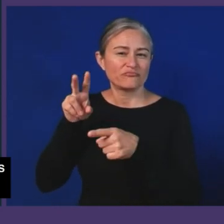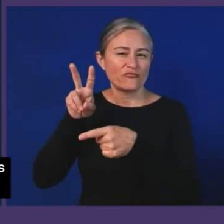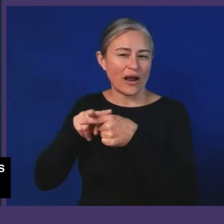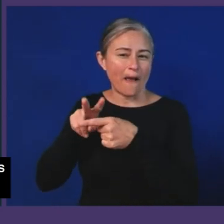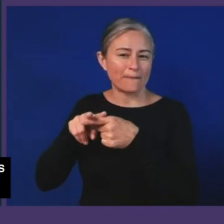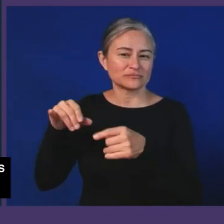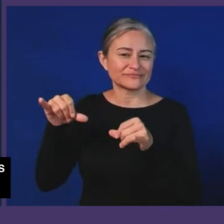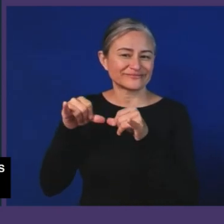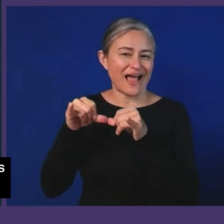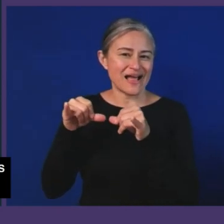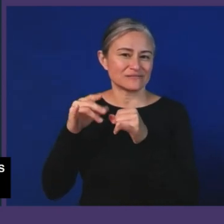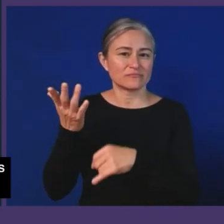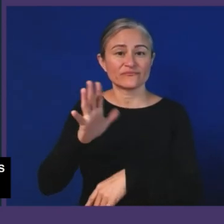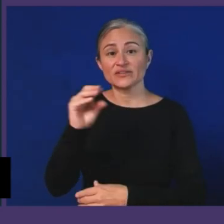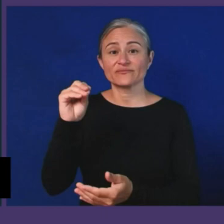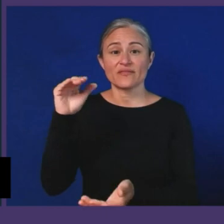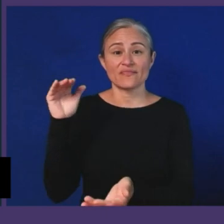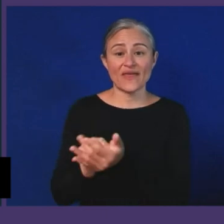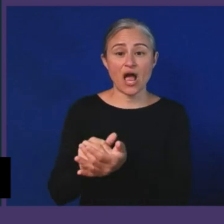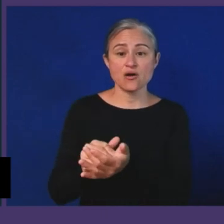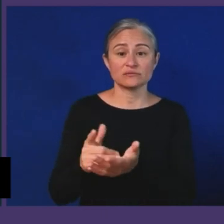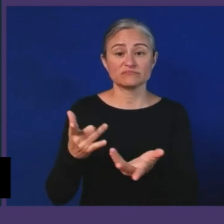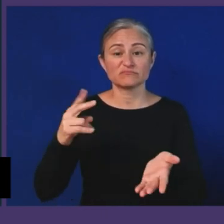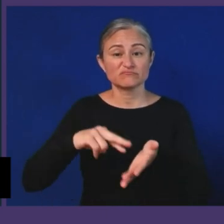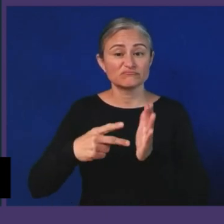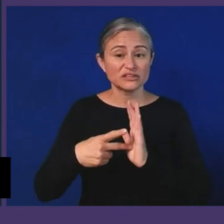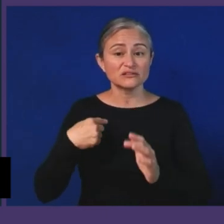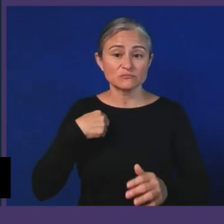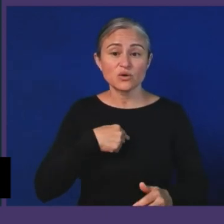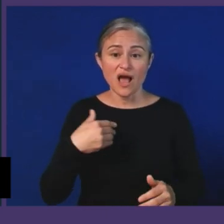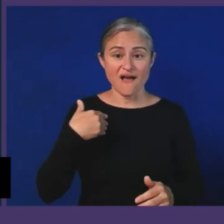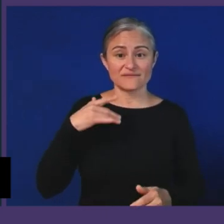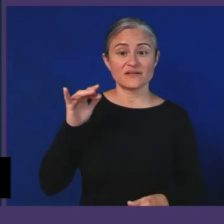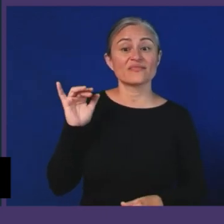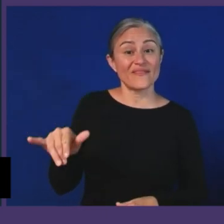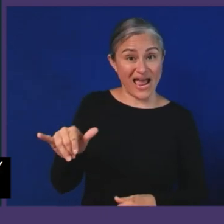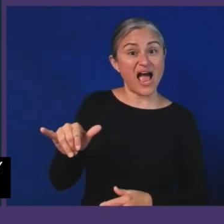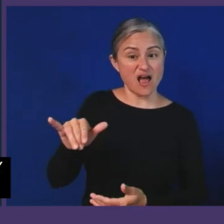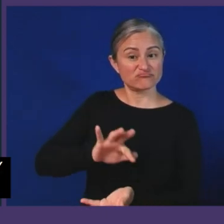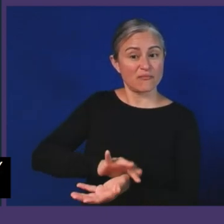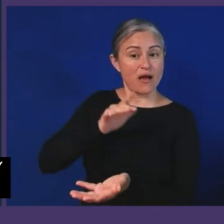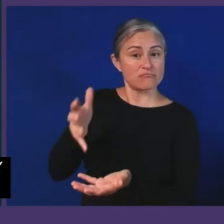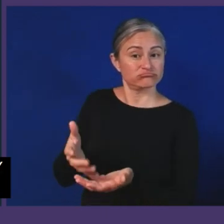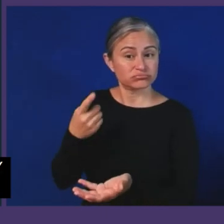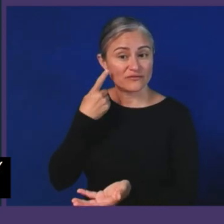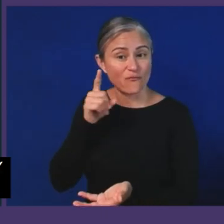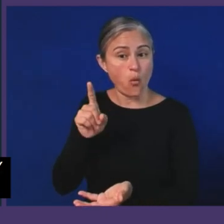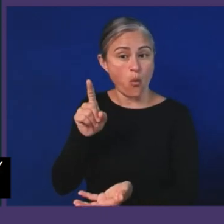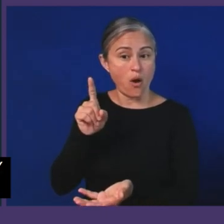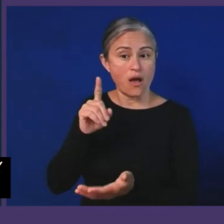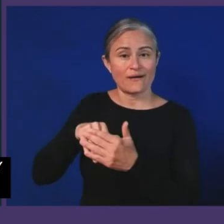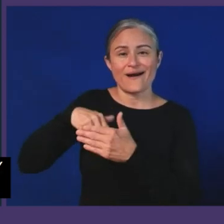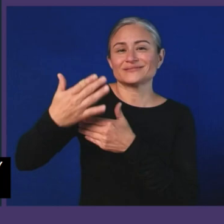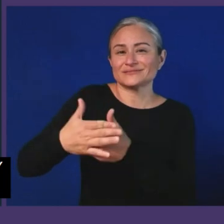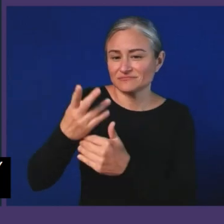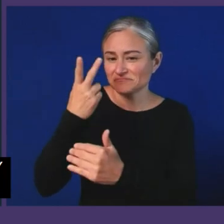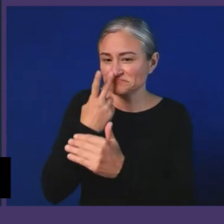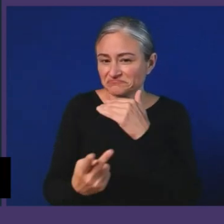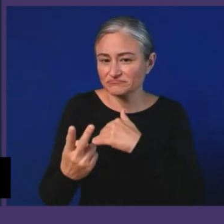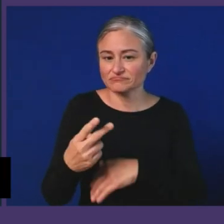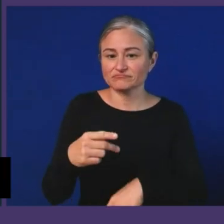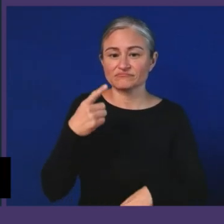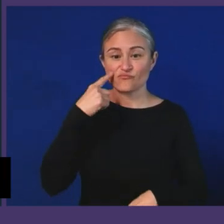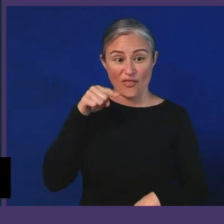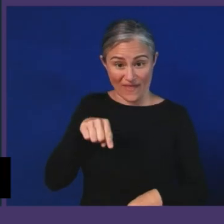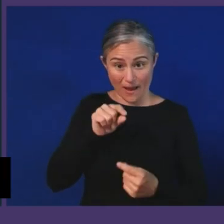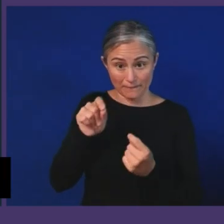what comes next. So basically, we have a probability for whatever may follow. Now, in this specific example, for this specific cell, 513 will come next.